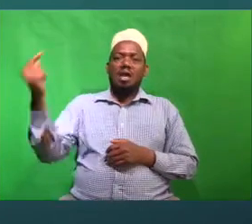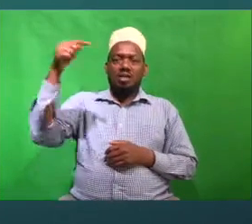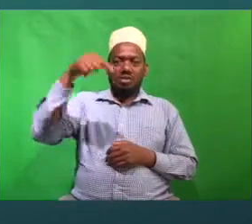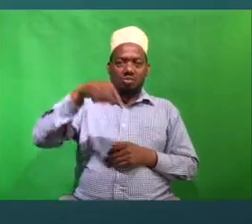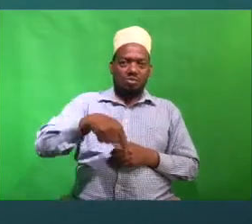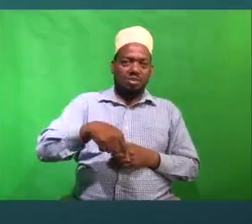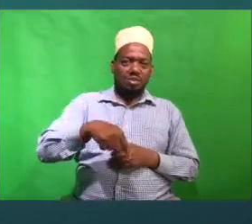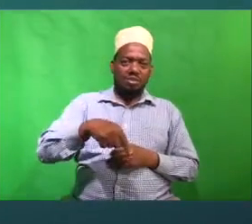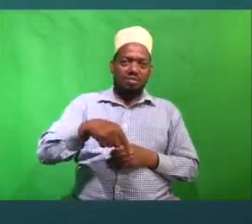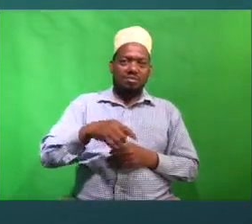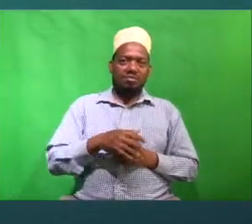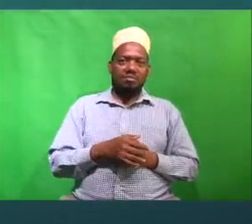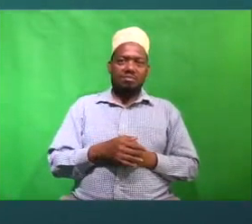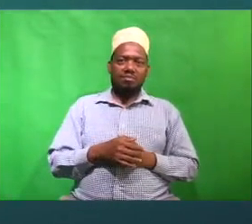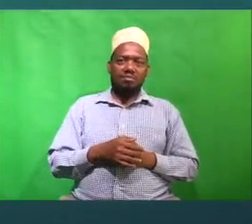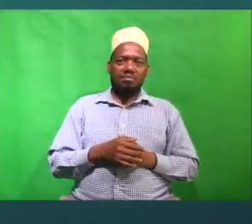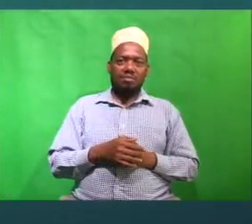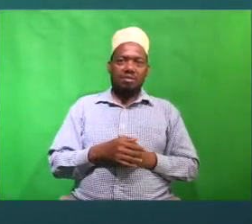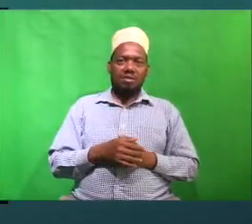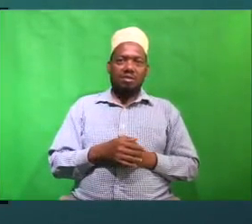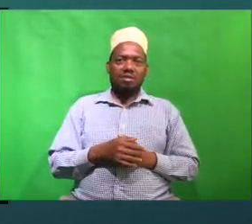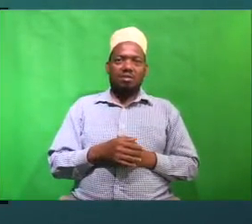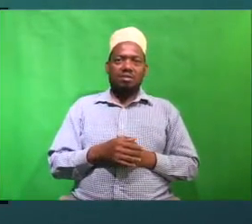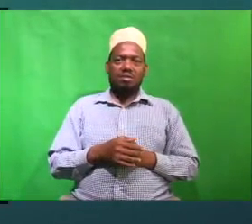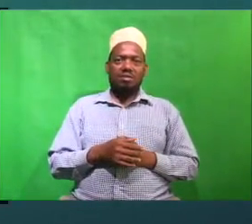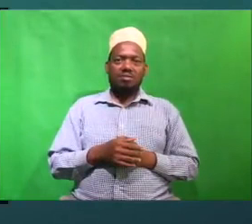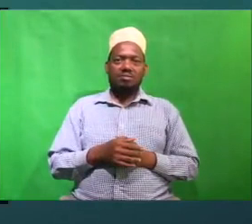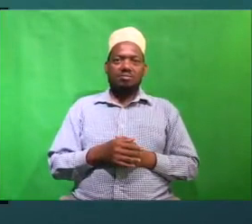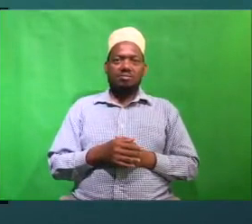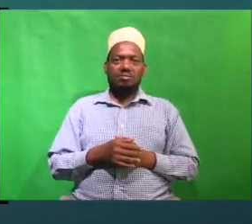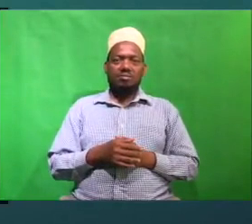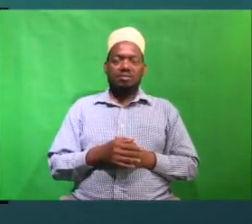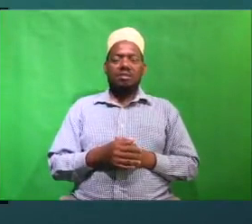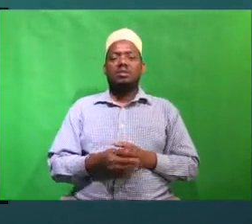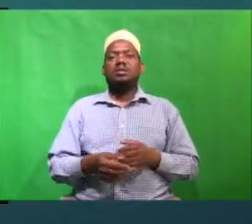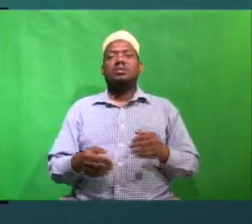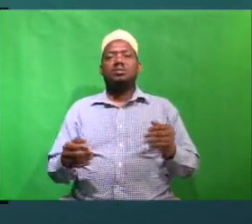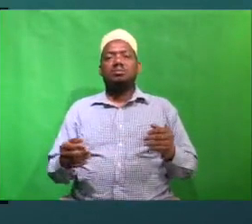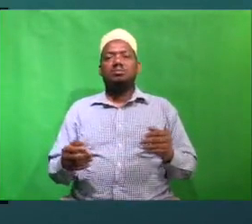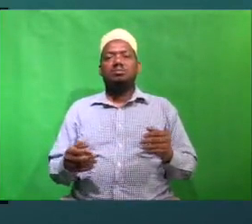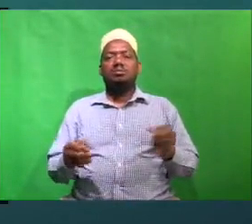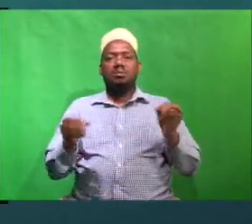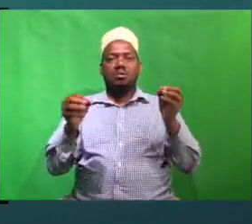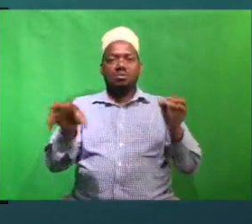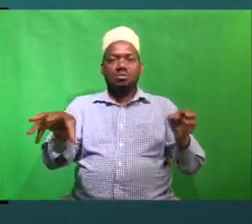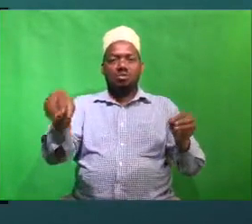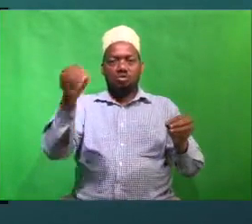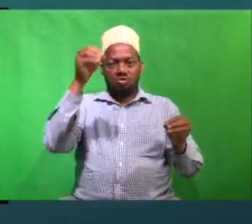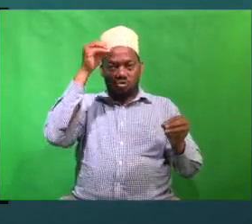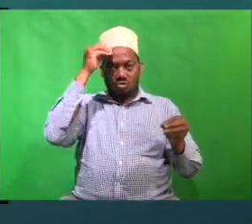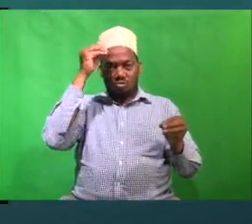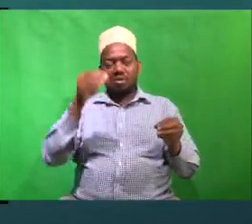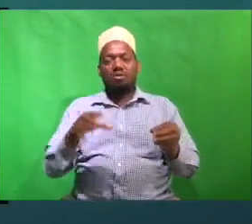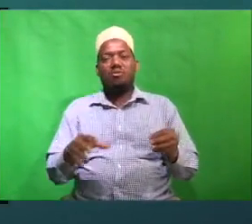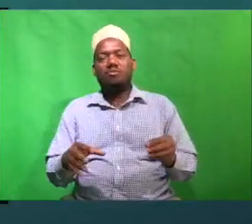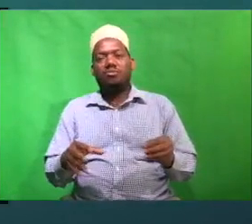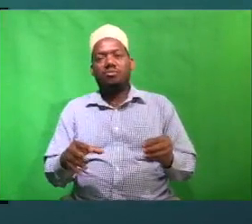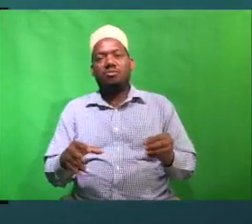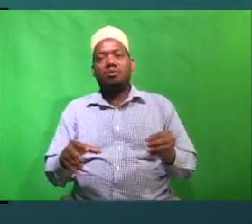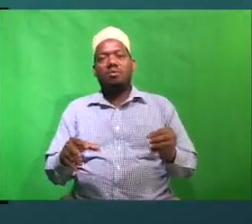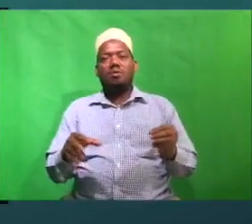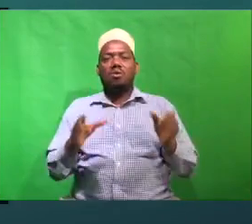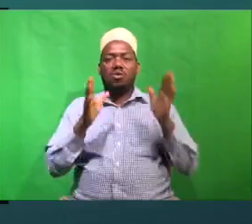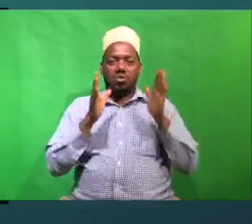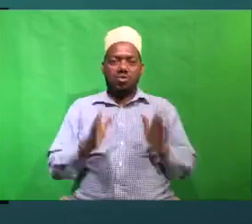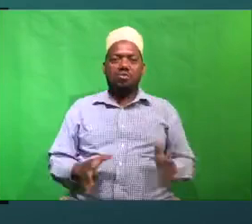Today, you learn the topic of human population. That is good. All of you will learn the topic of